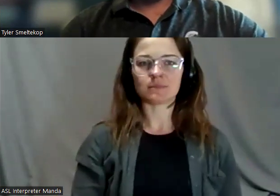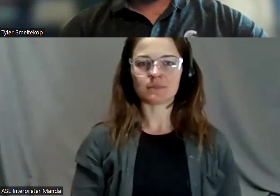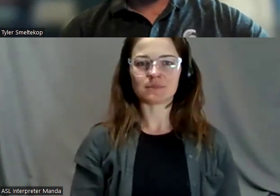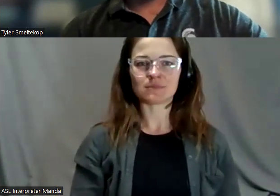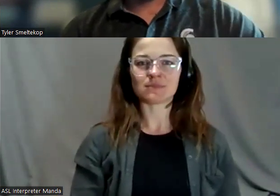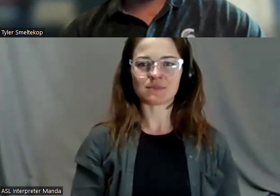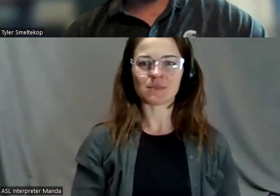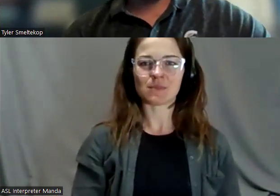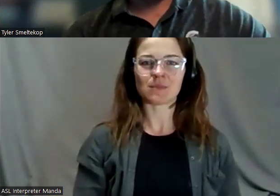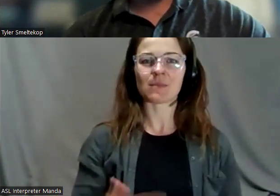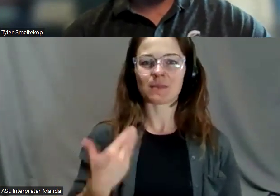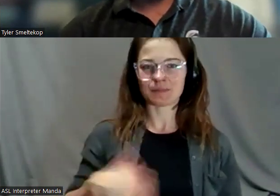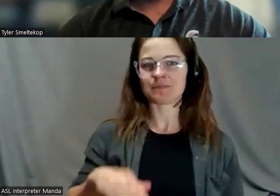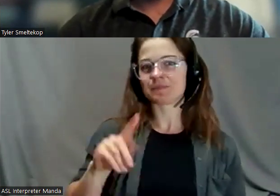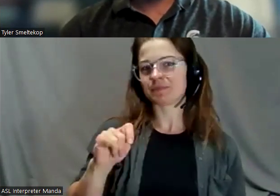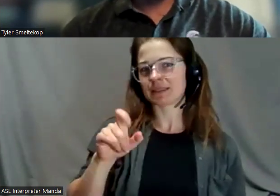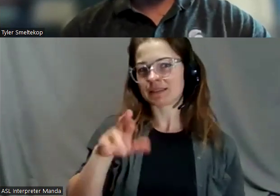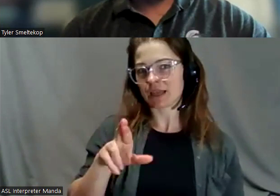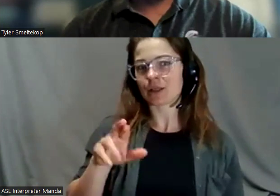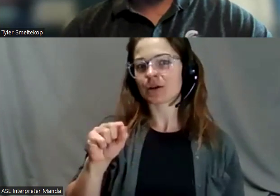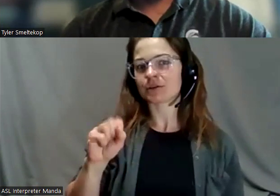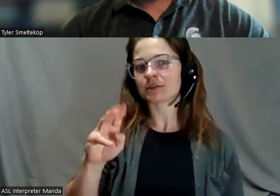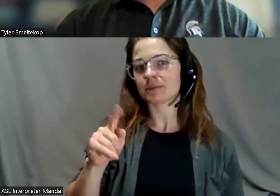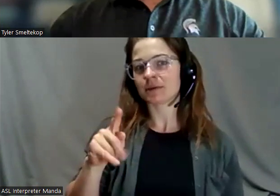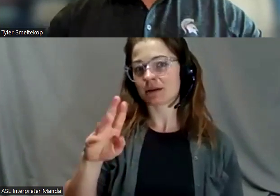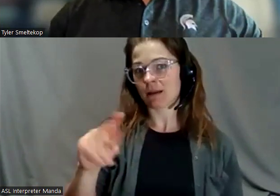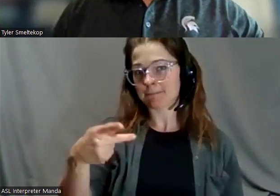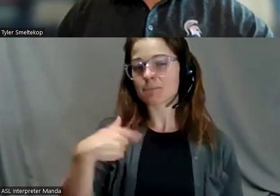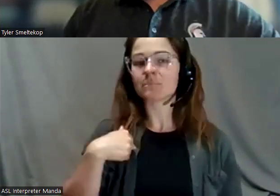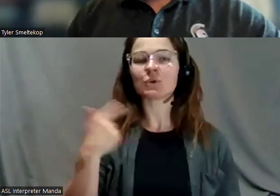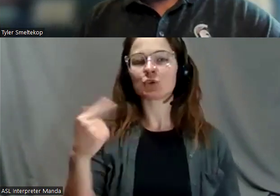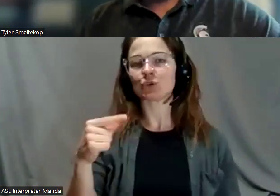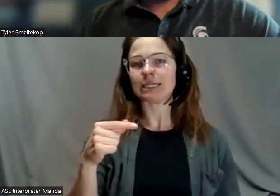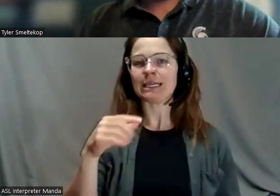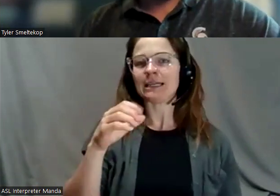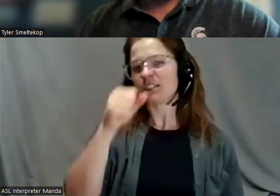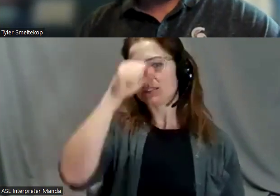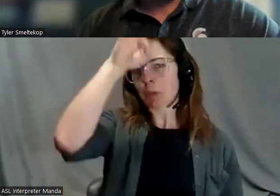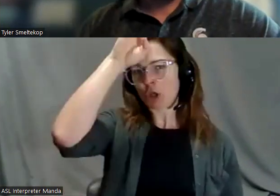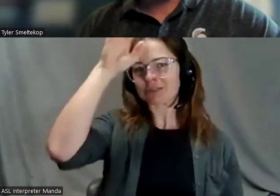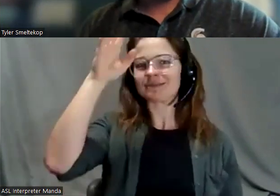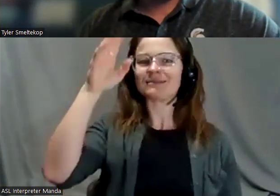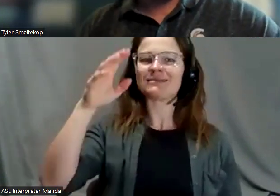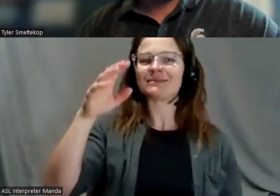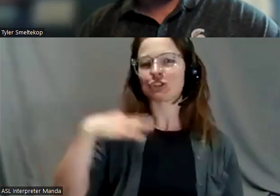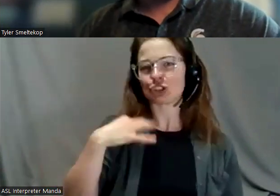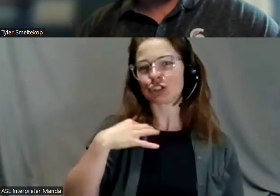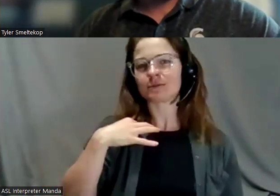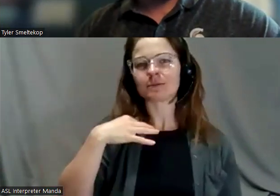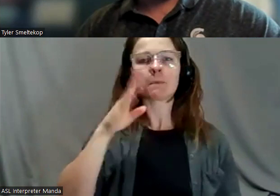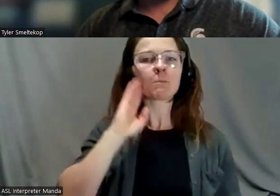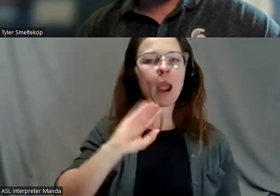This is Hi, Tiara I'm speaking. Tyler Smoltikop. Today I'm wearing a green Spartan shirt. I have short brown